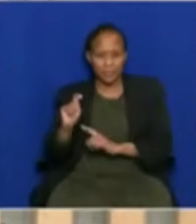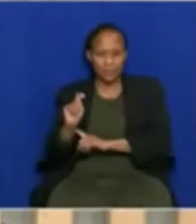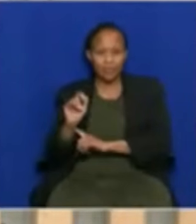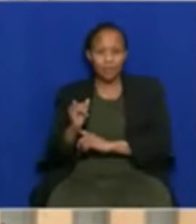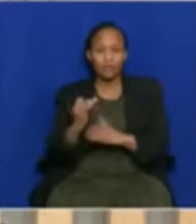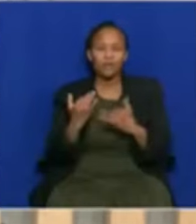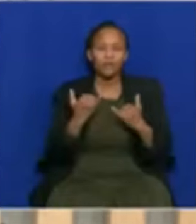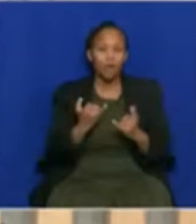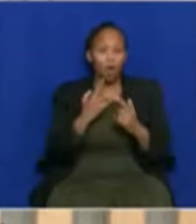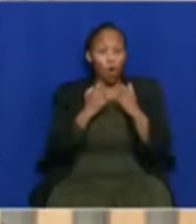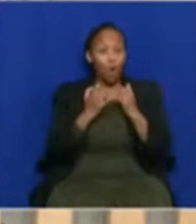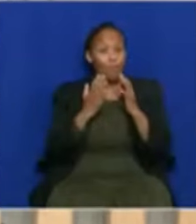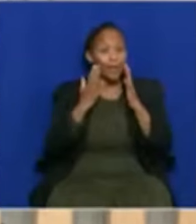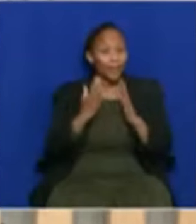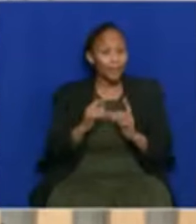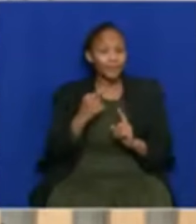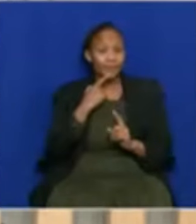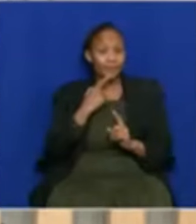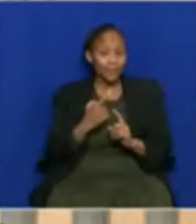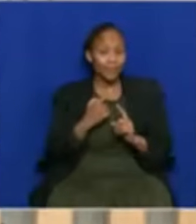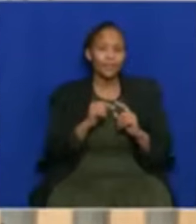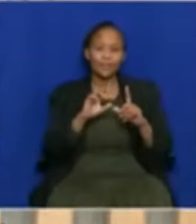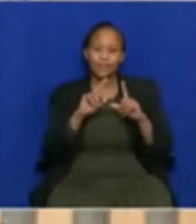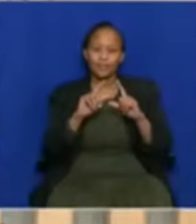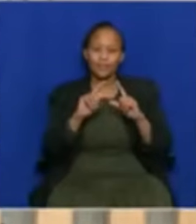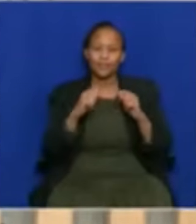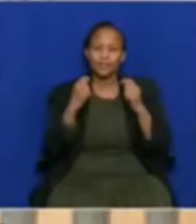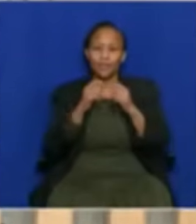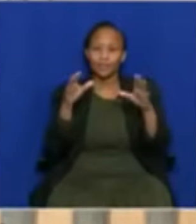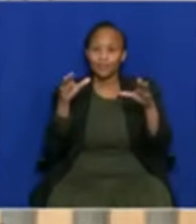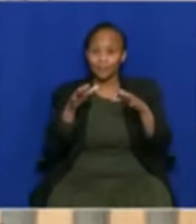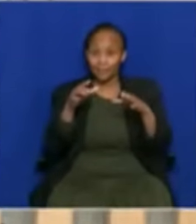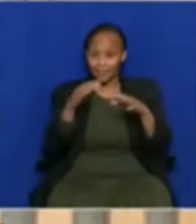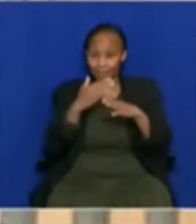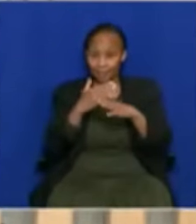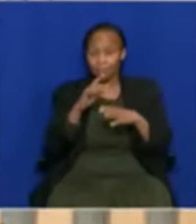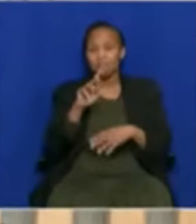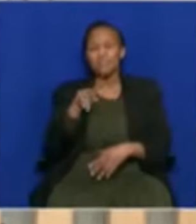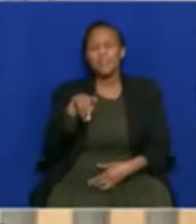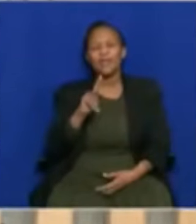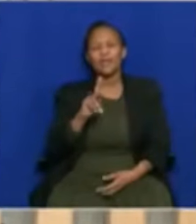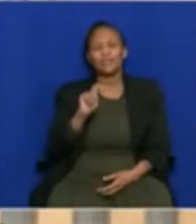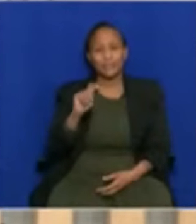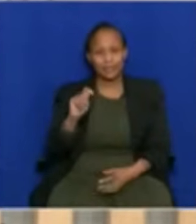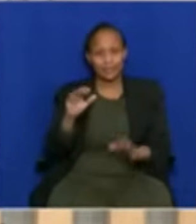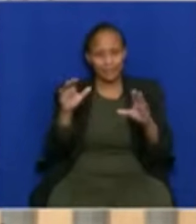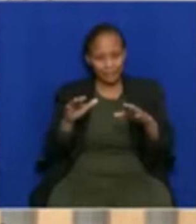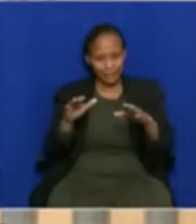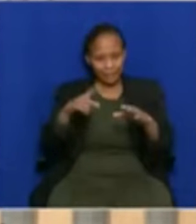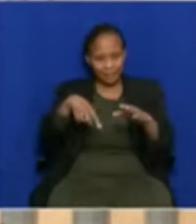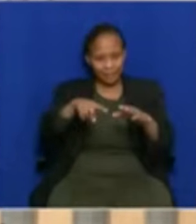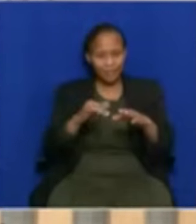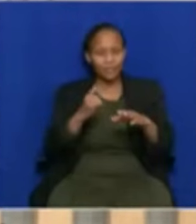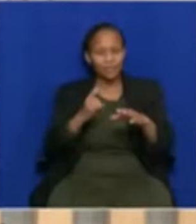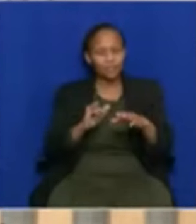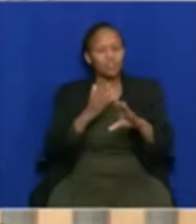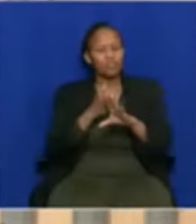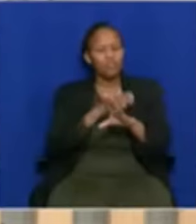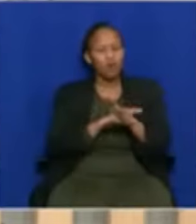task team is a private service to or front for the former Minister of Police, General Bheki Cele.